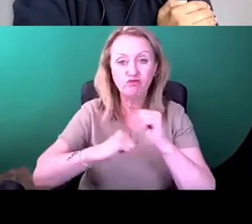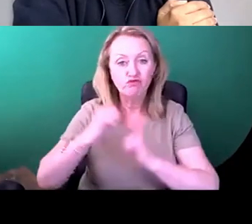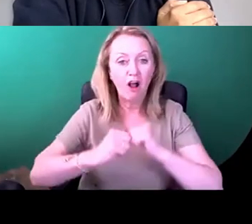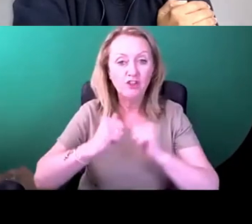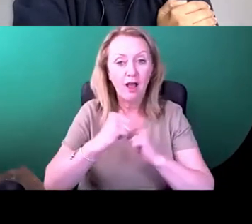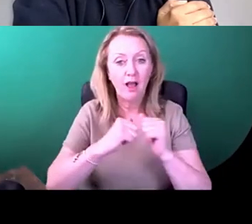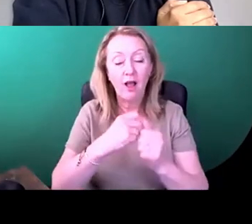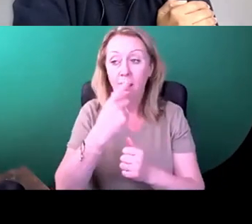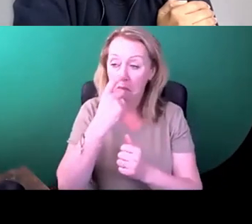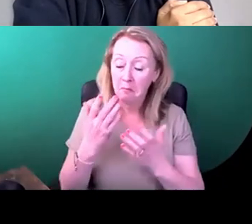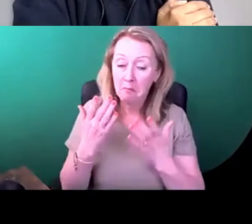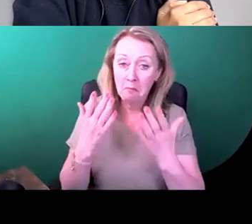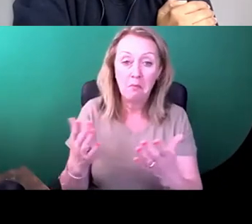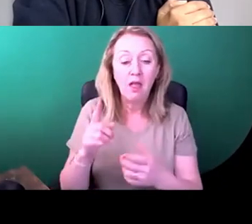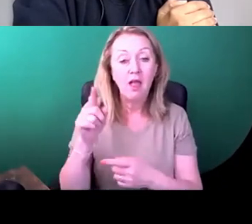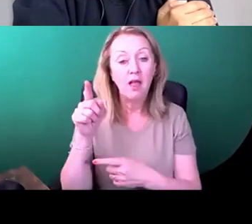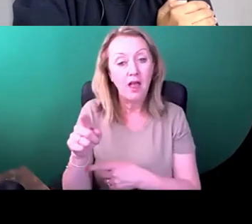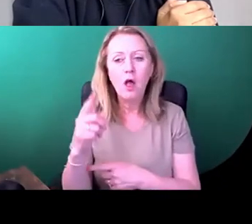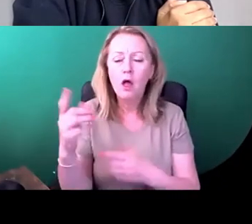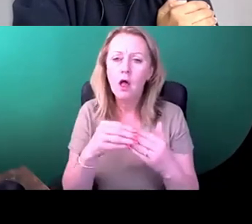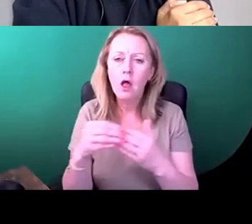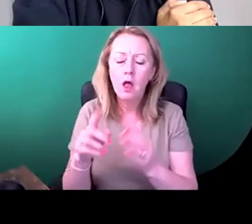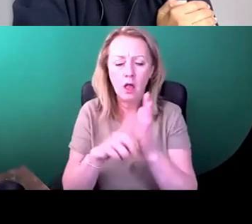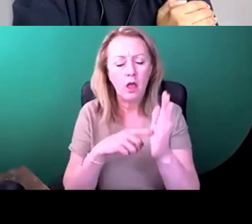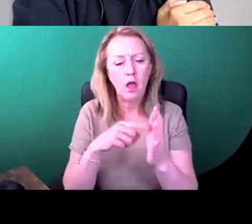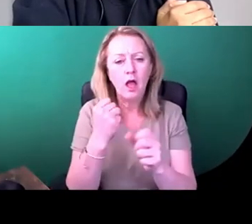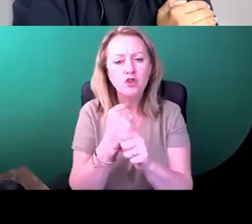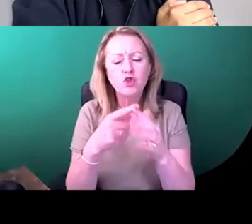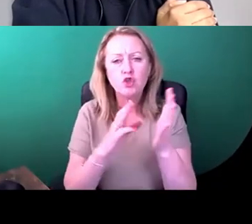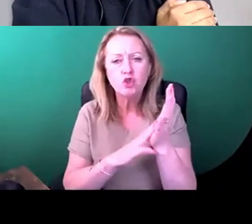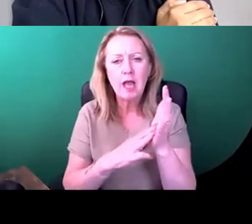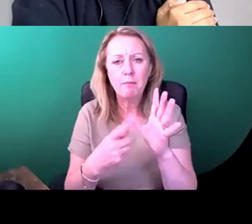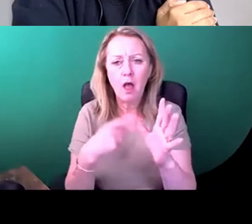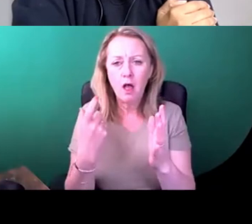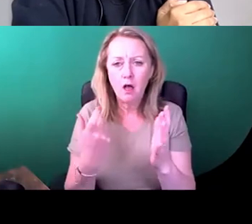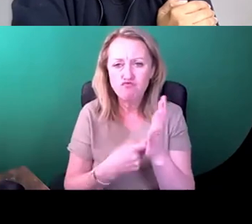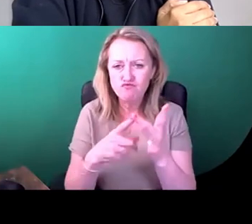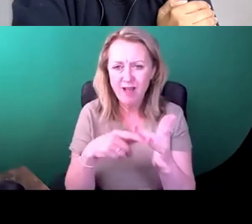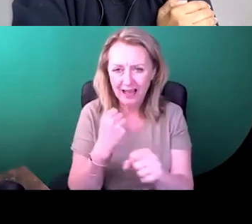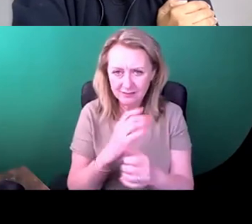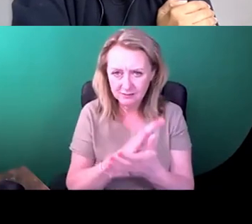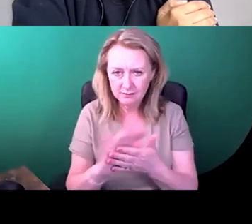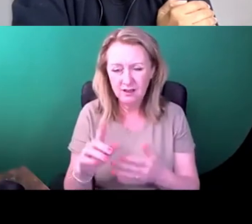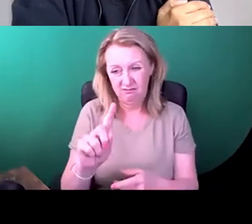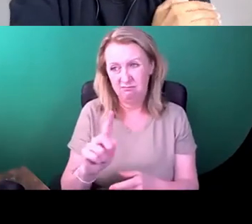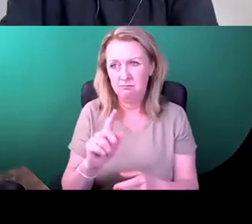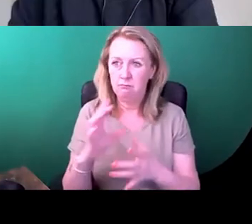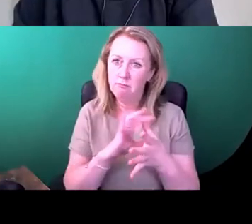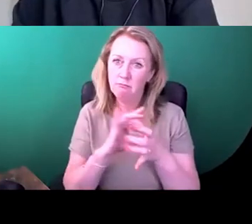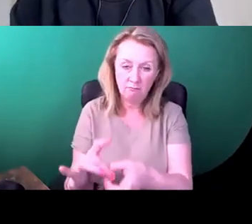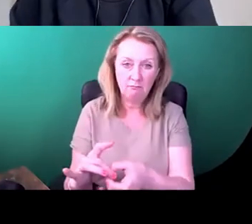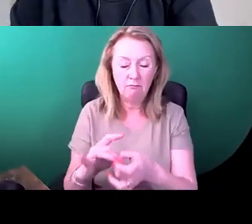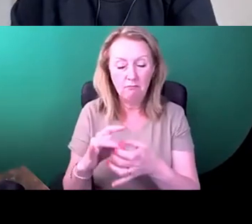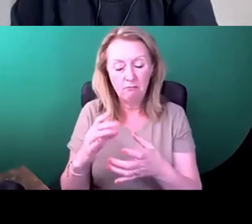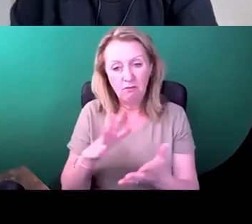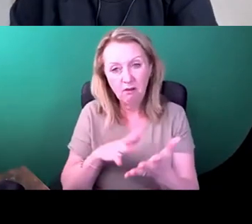foregrounded but was also guided by Gemma Wright, who had a more embedded understanding of a culture, behaviour and constituencies the organisation